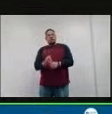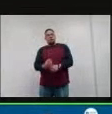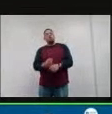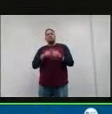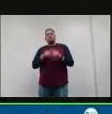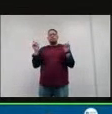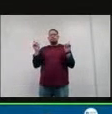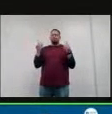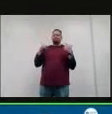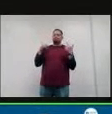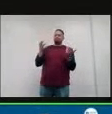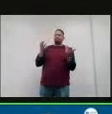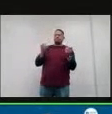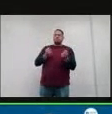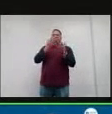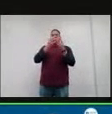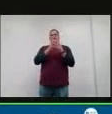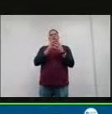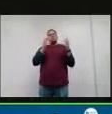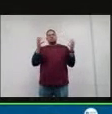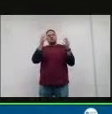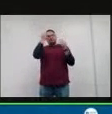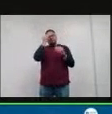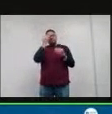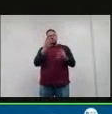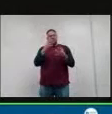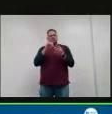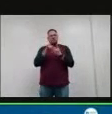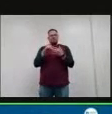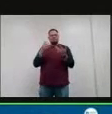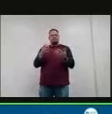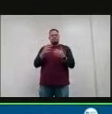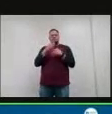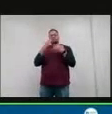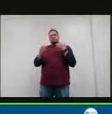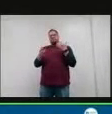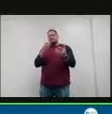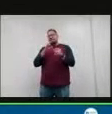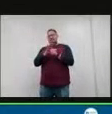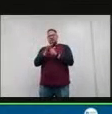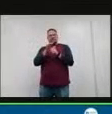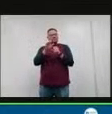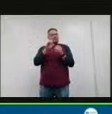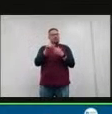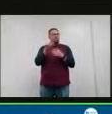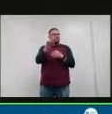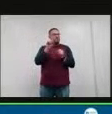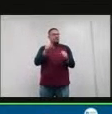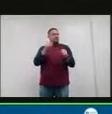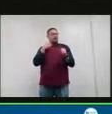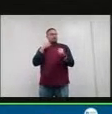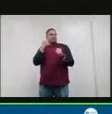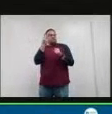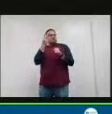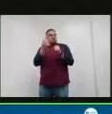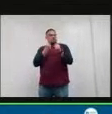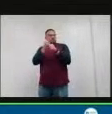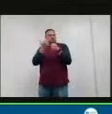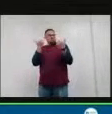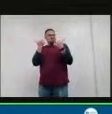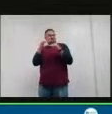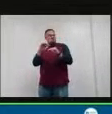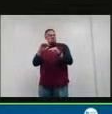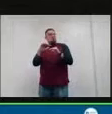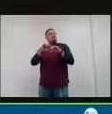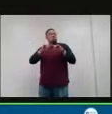it provides so much information that there may be enough that could have a 2-year shelf life. But I